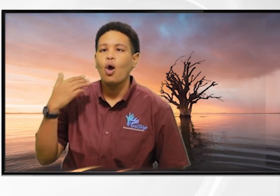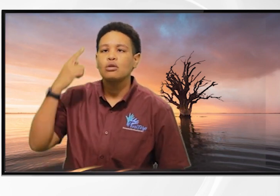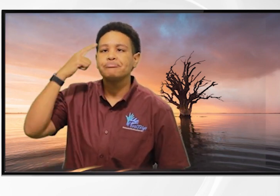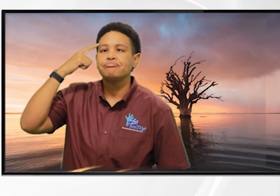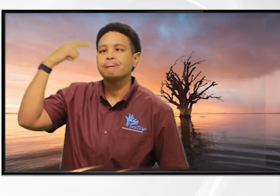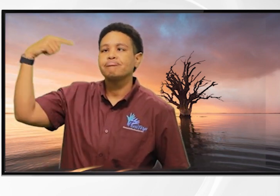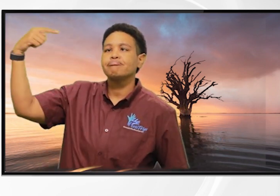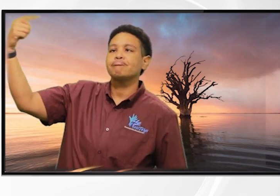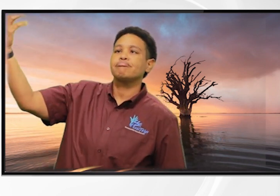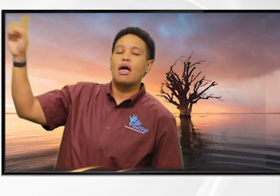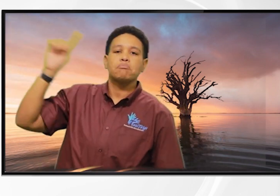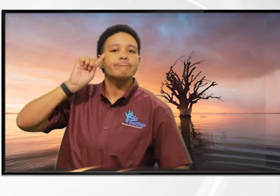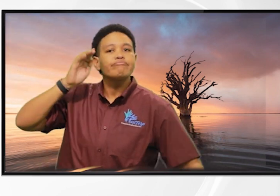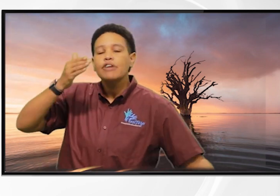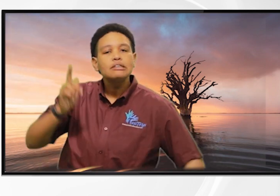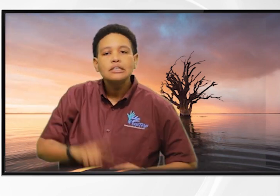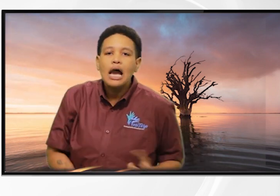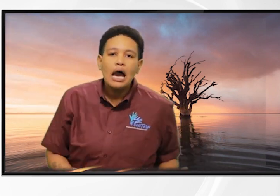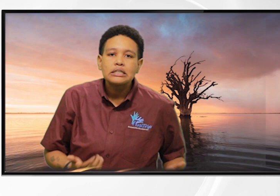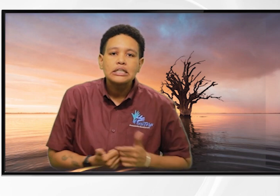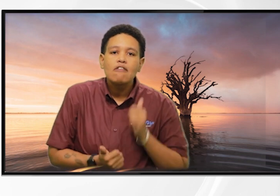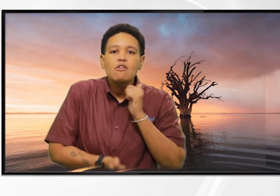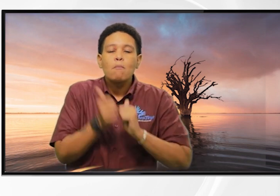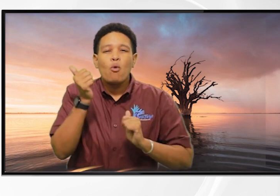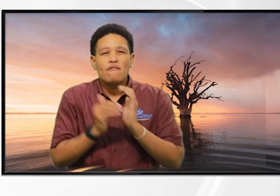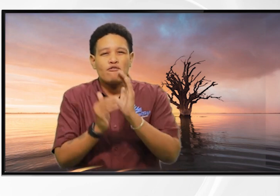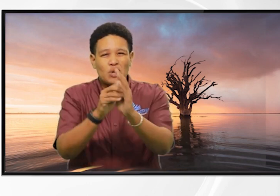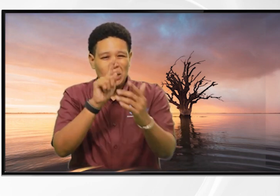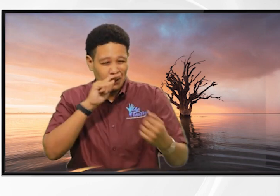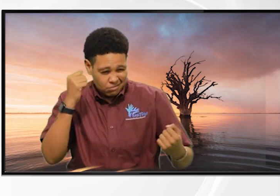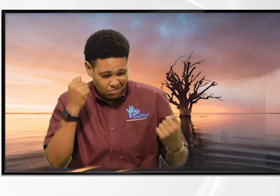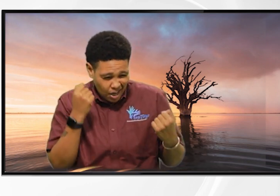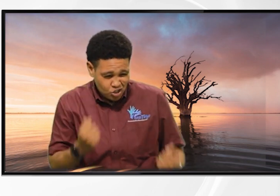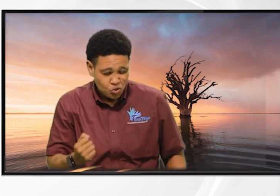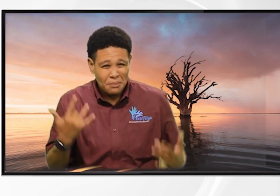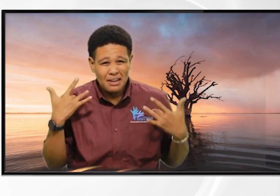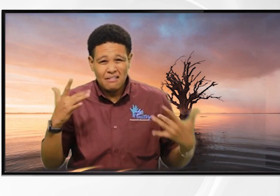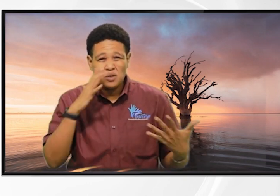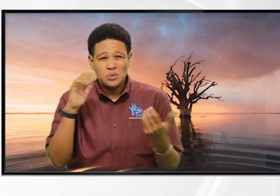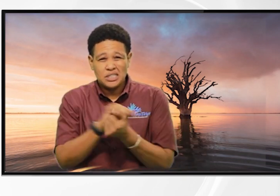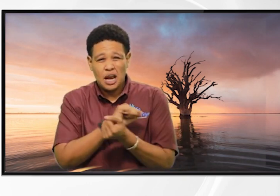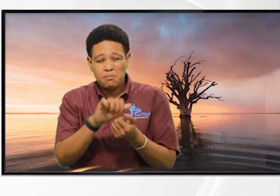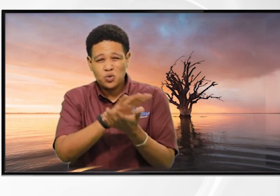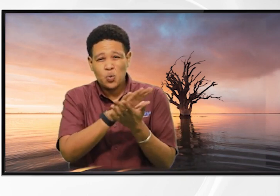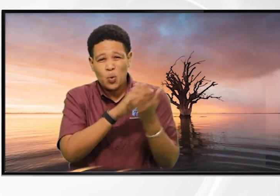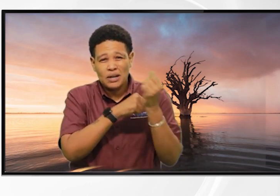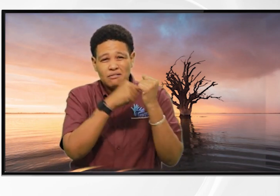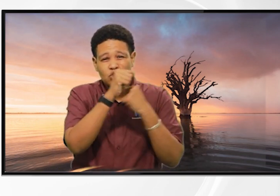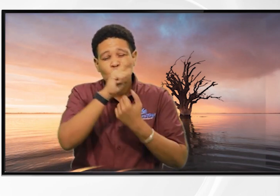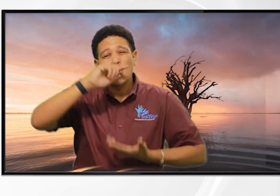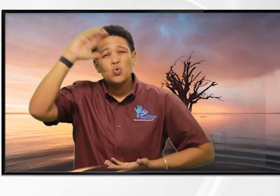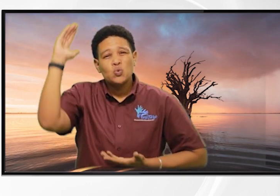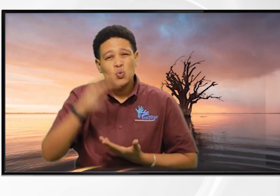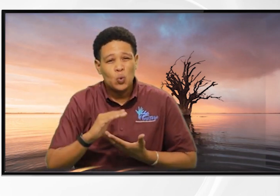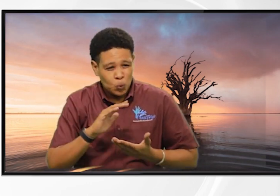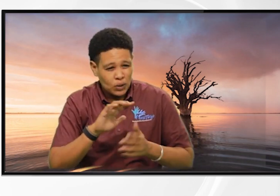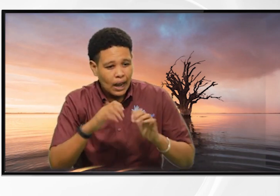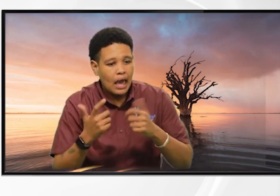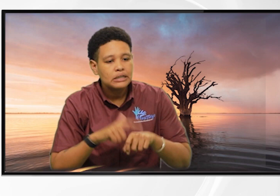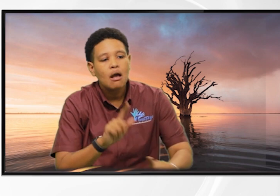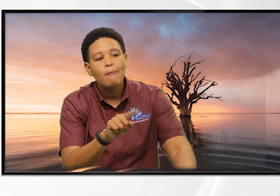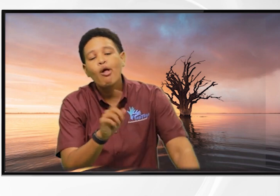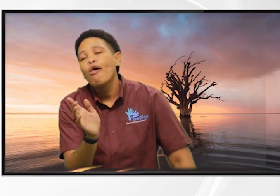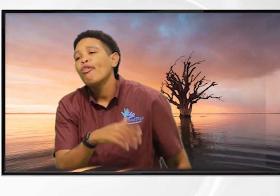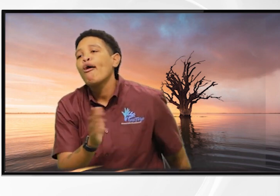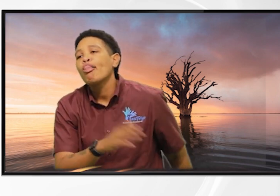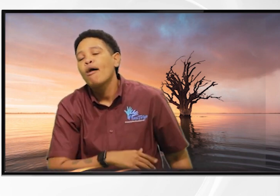frequent extreme events will further damage school infrastructure, reduce classroom time, and the time needed